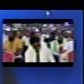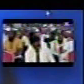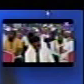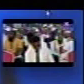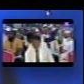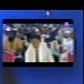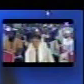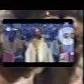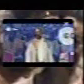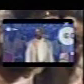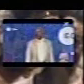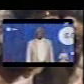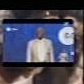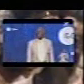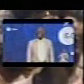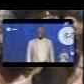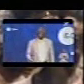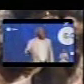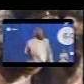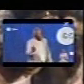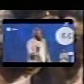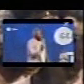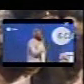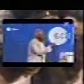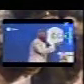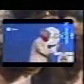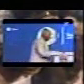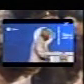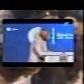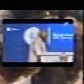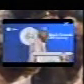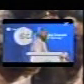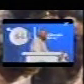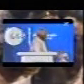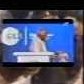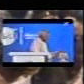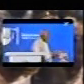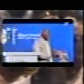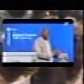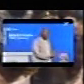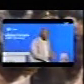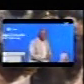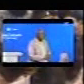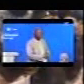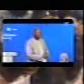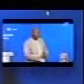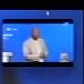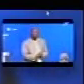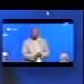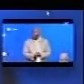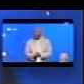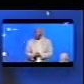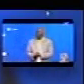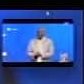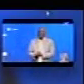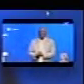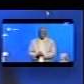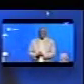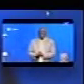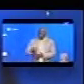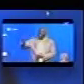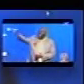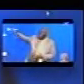their imaginations, and their foolish thoughts was darkened. Professing themselves to be wise, they